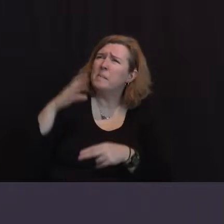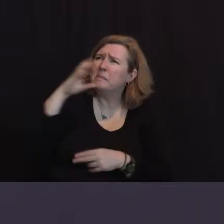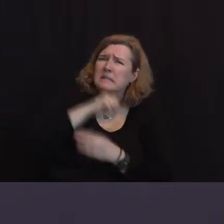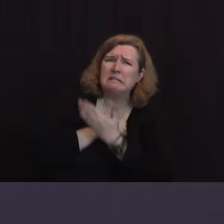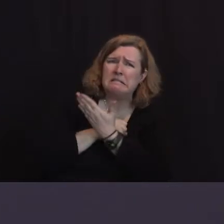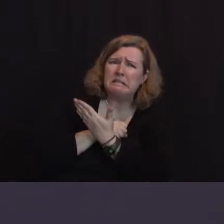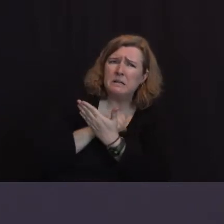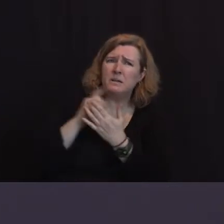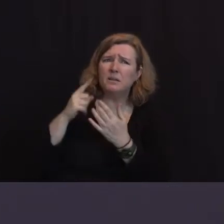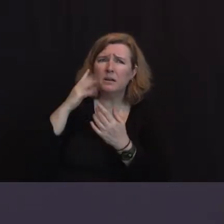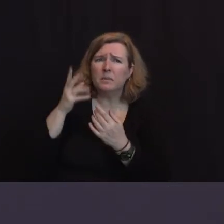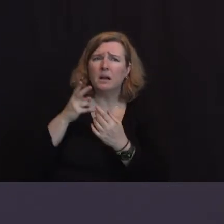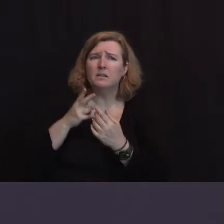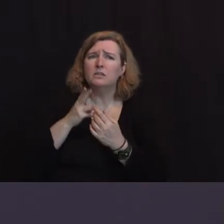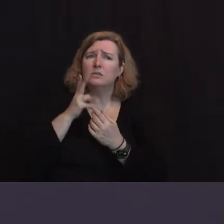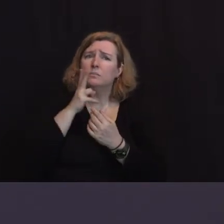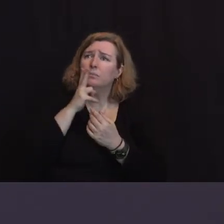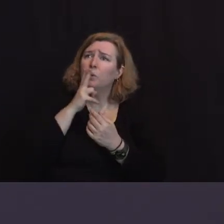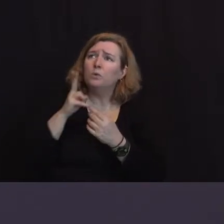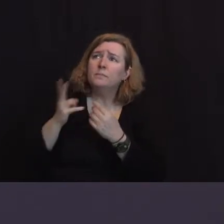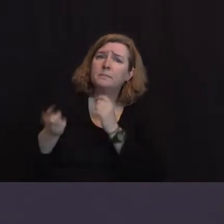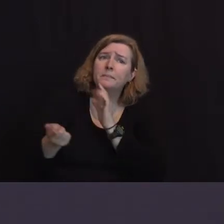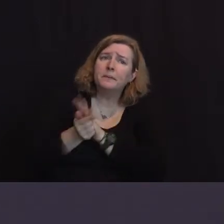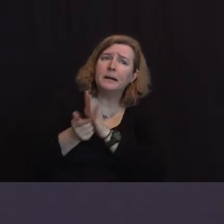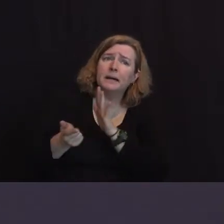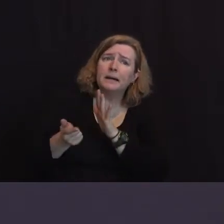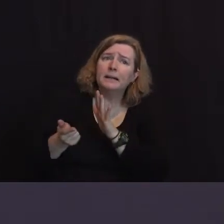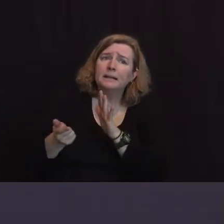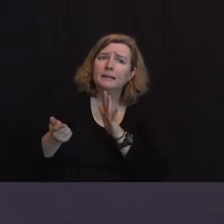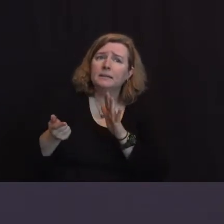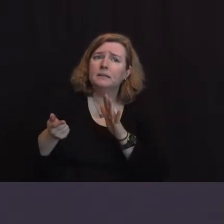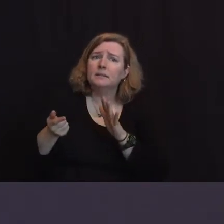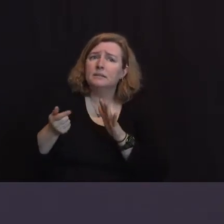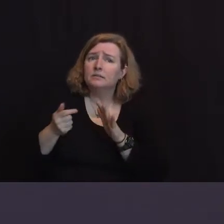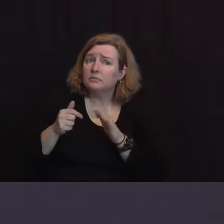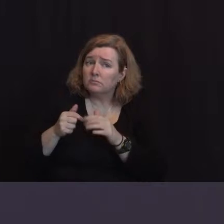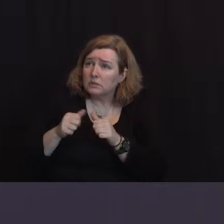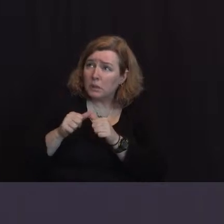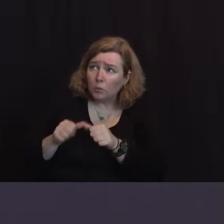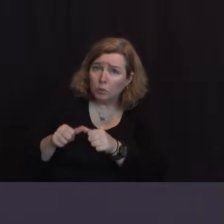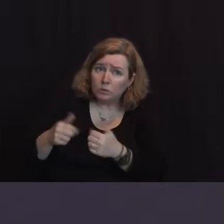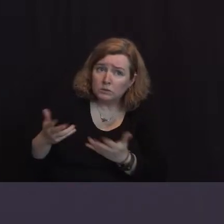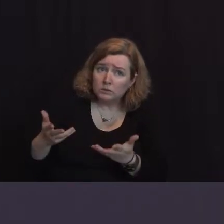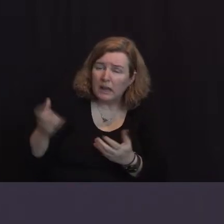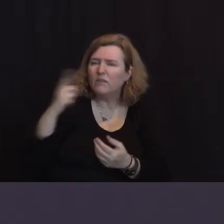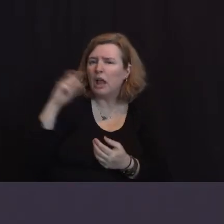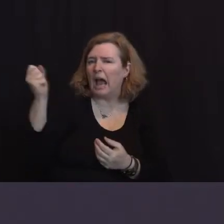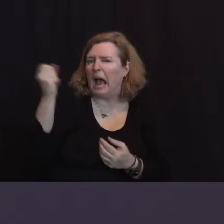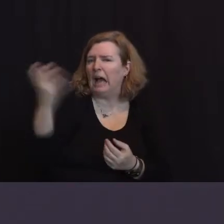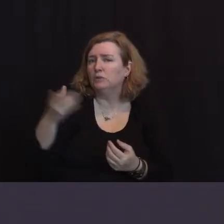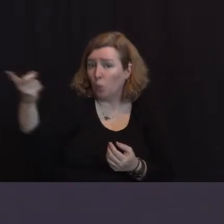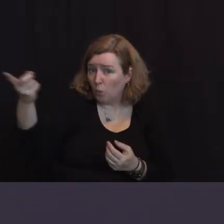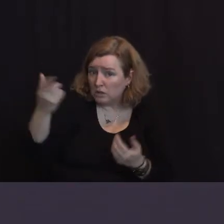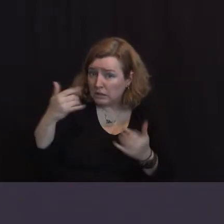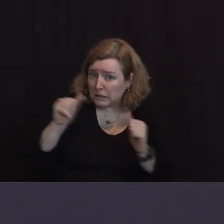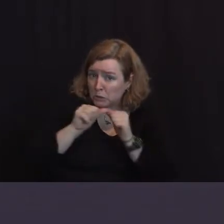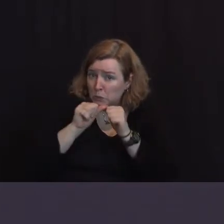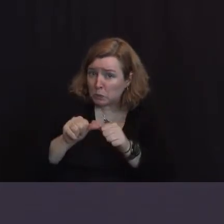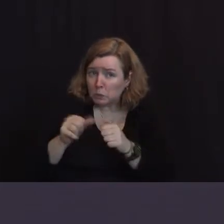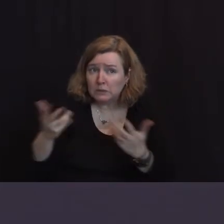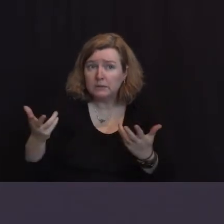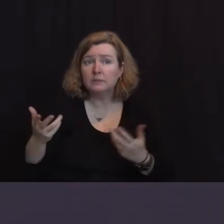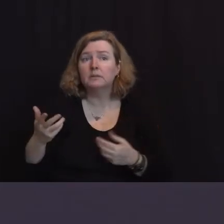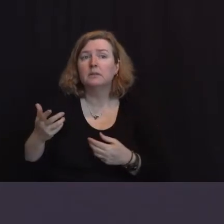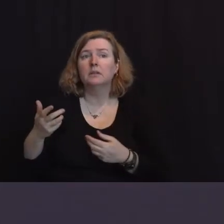ban at casinos? Governor Cuomo just announced New York will allow vaccinated people to sit in non-socially distant sections at sports